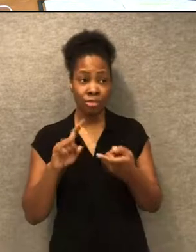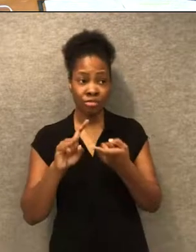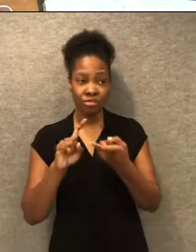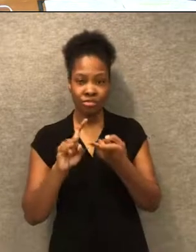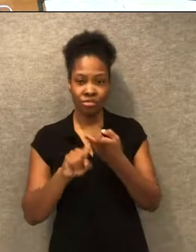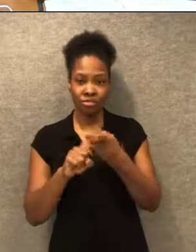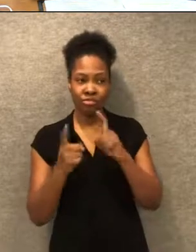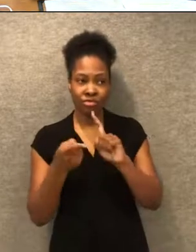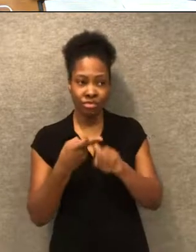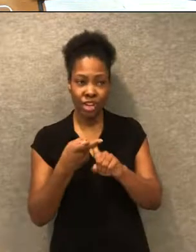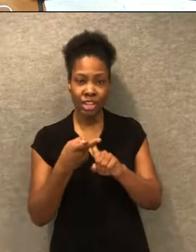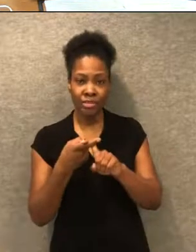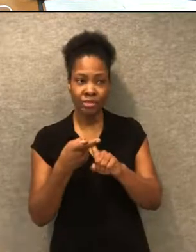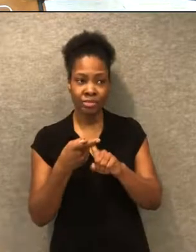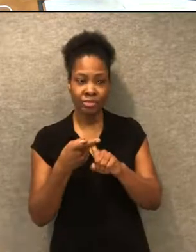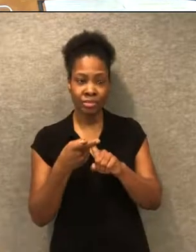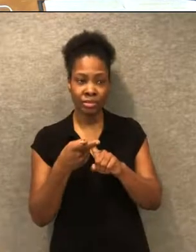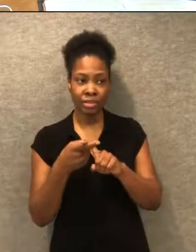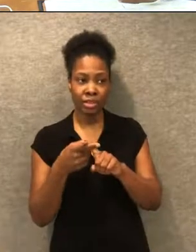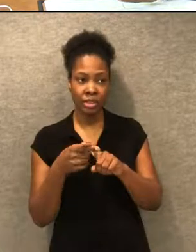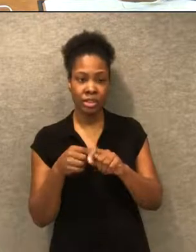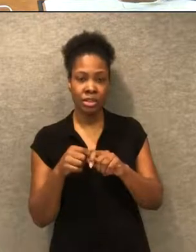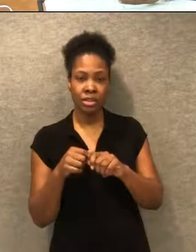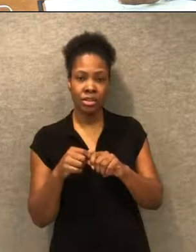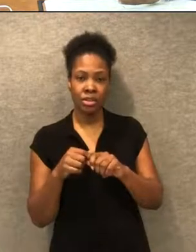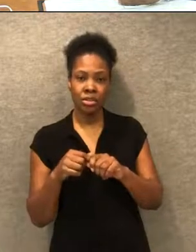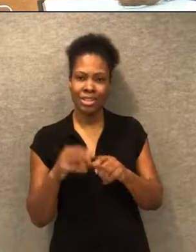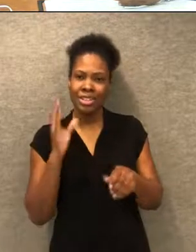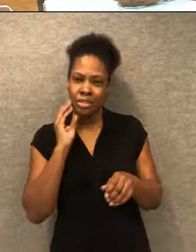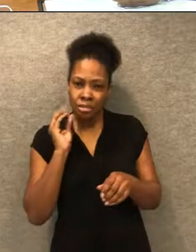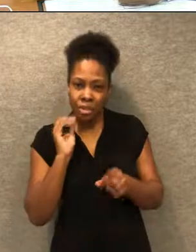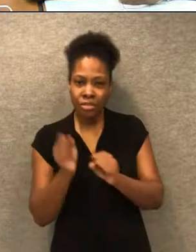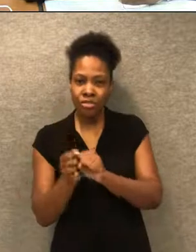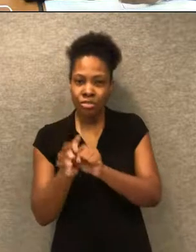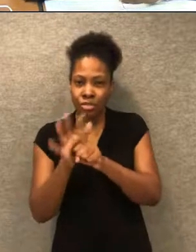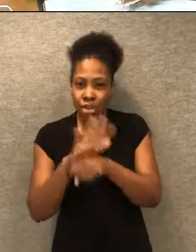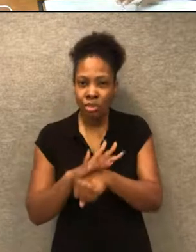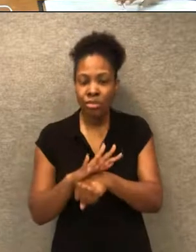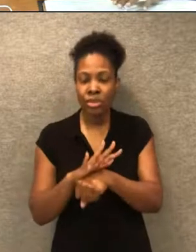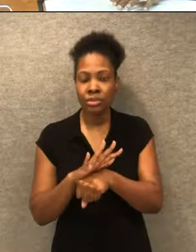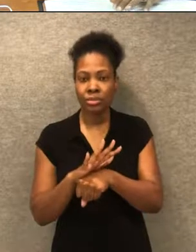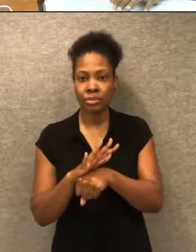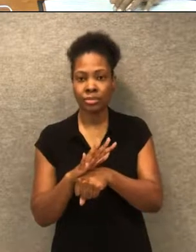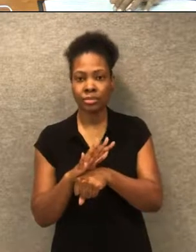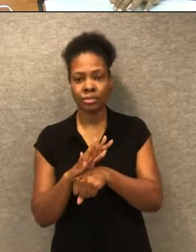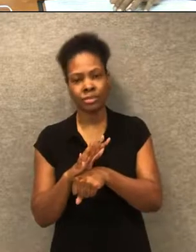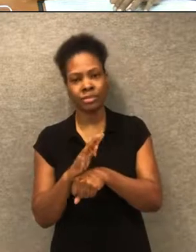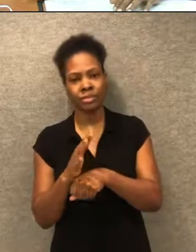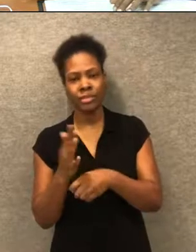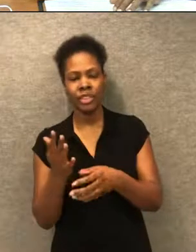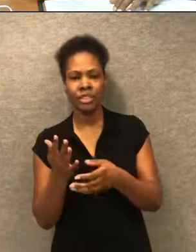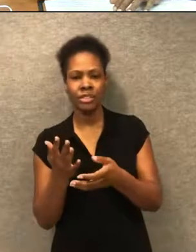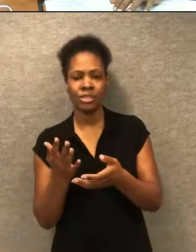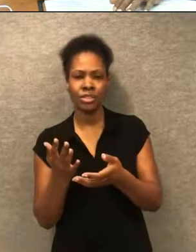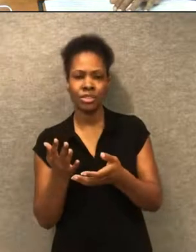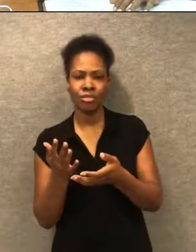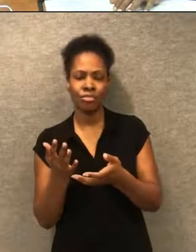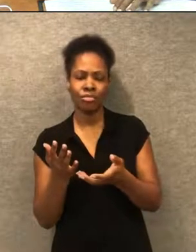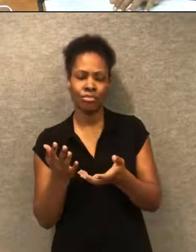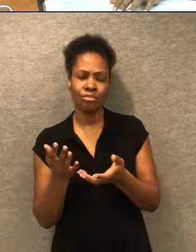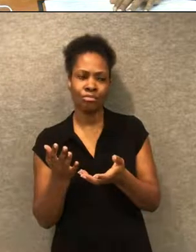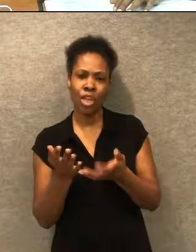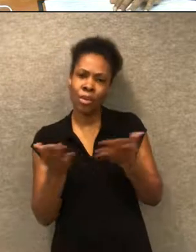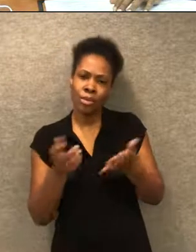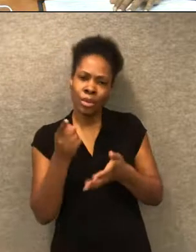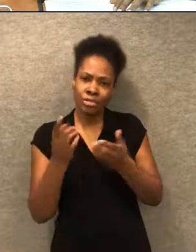Brett, who he went through the ordeal. And there's people that went through the ordeal of having COVID. What is your suggestion